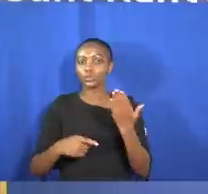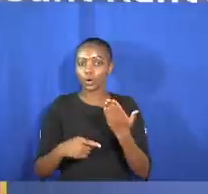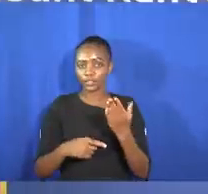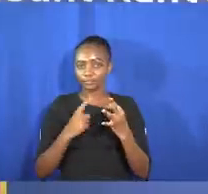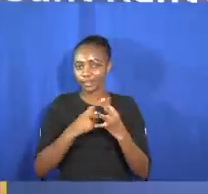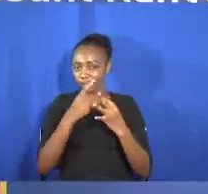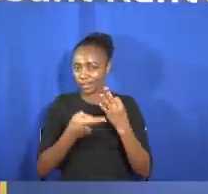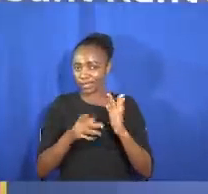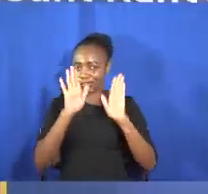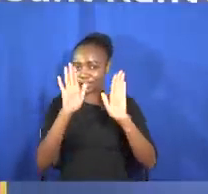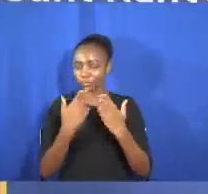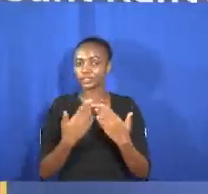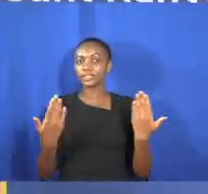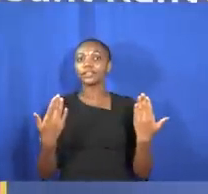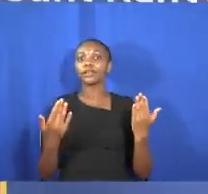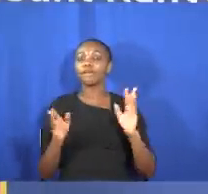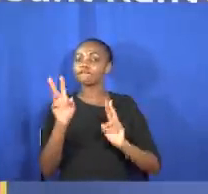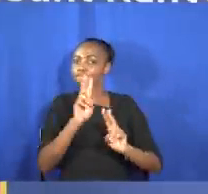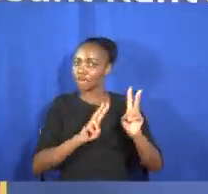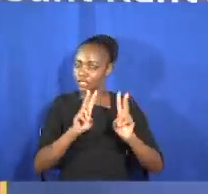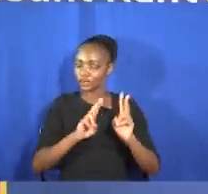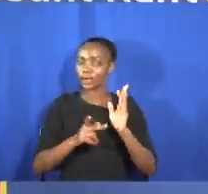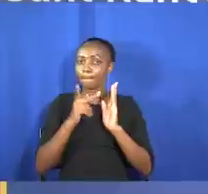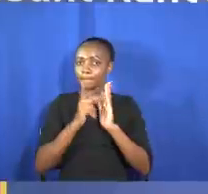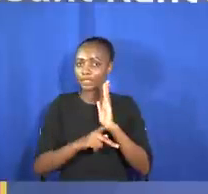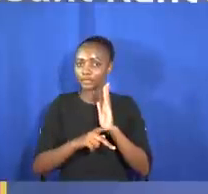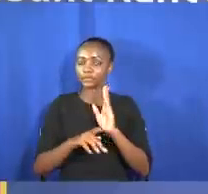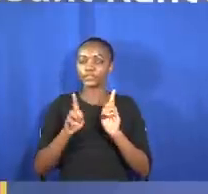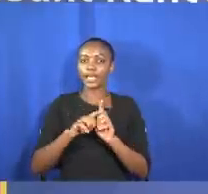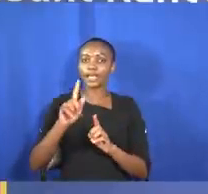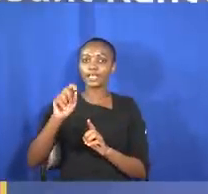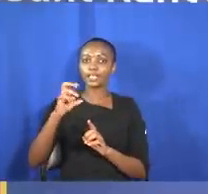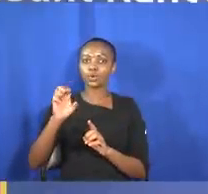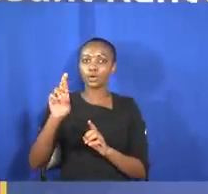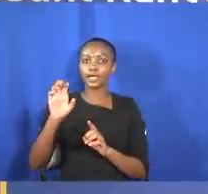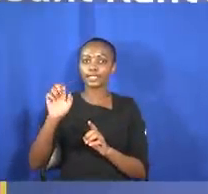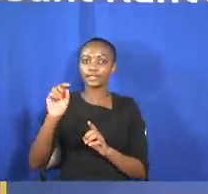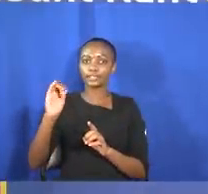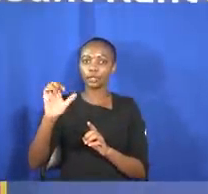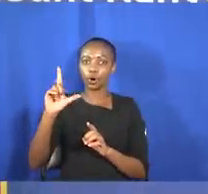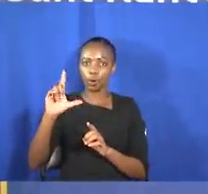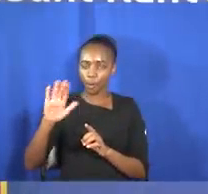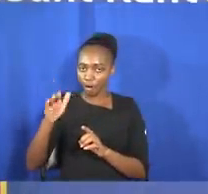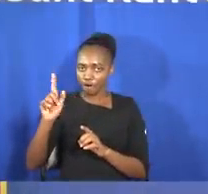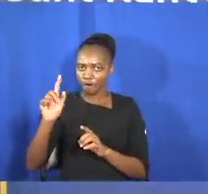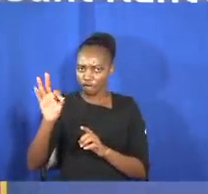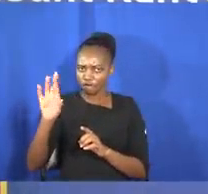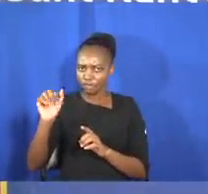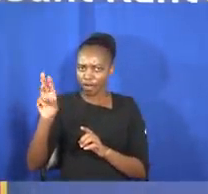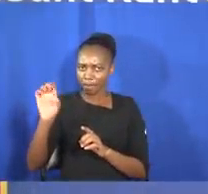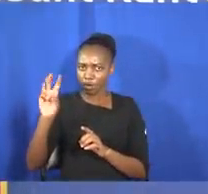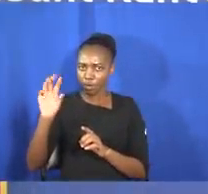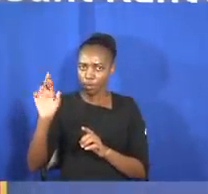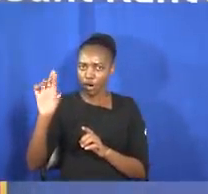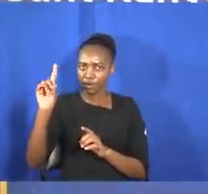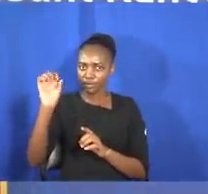is built on 3 key things: values, principles, and theoretical framework. What